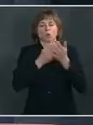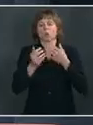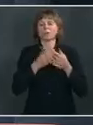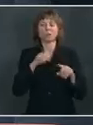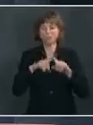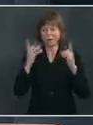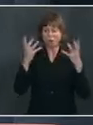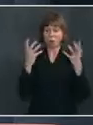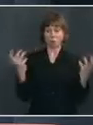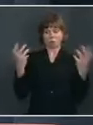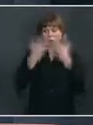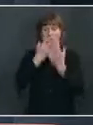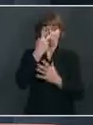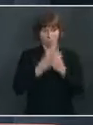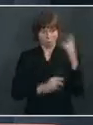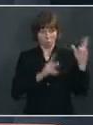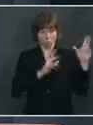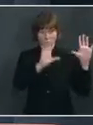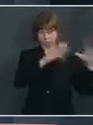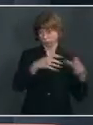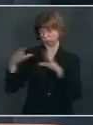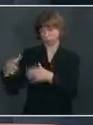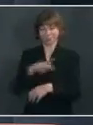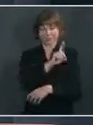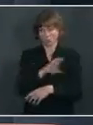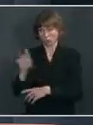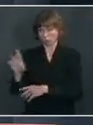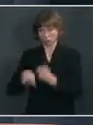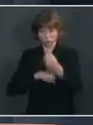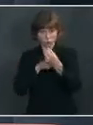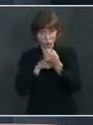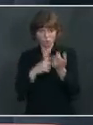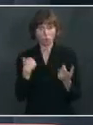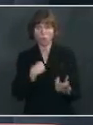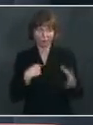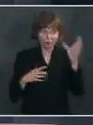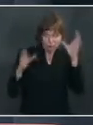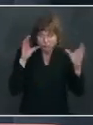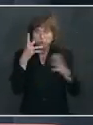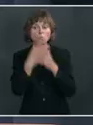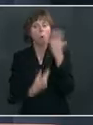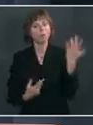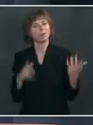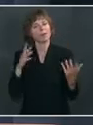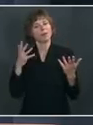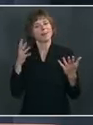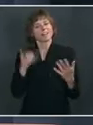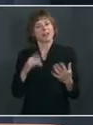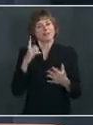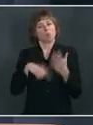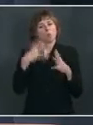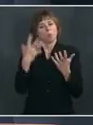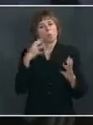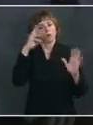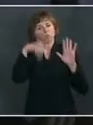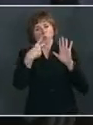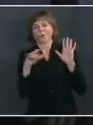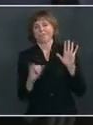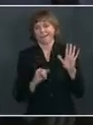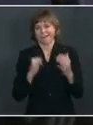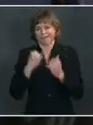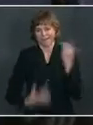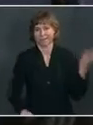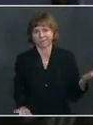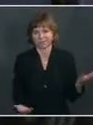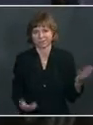bipartisan package. He's listening to Democrats and Republicans. We all are, to ensure that that's what it looks like at the end of the day. But it doesn't seem that you can get both